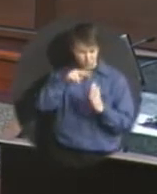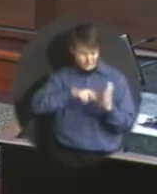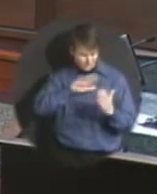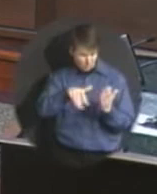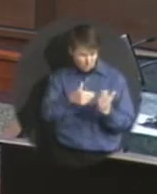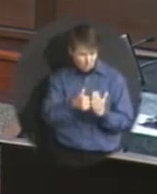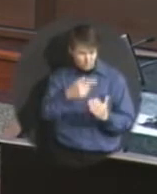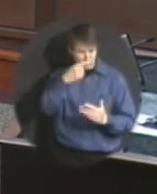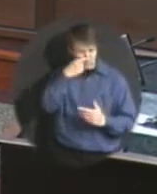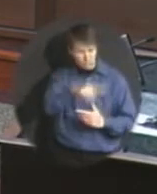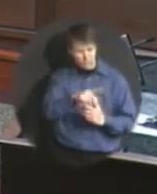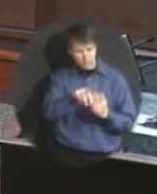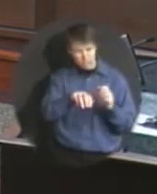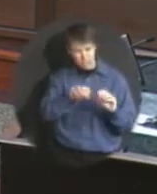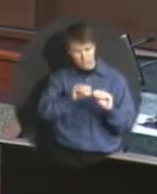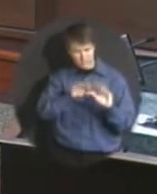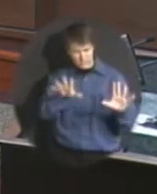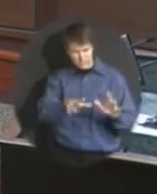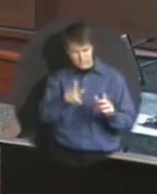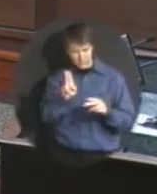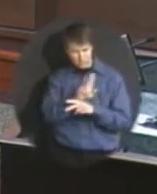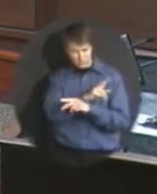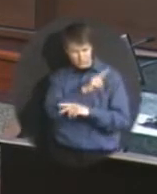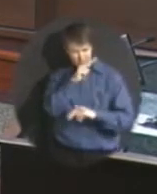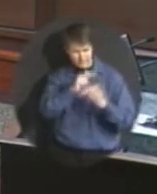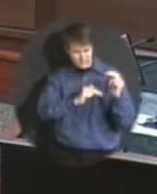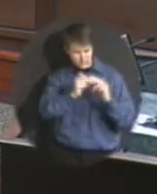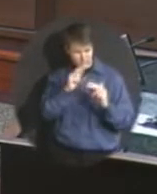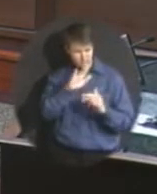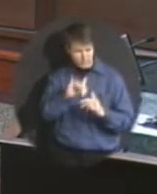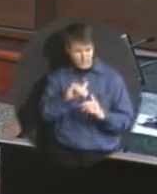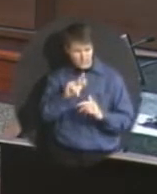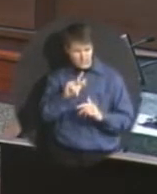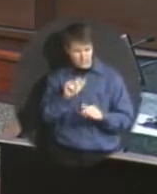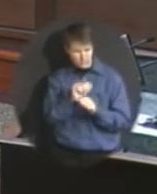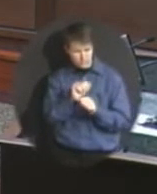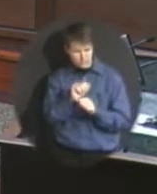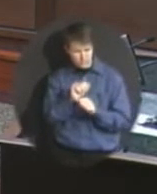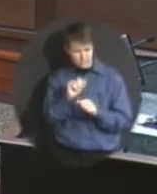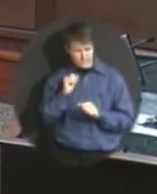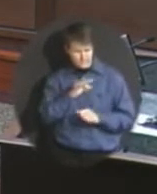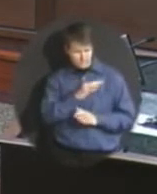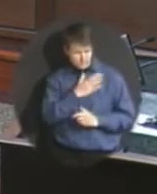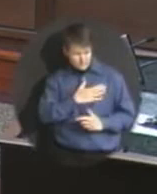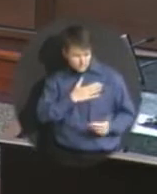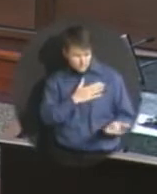would you elaborate on the use of facilities by personnel, please? Sure.